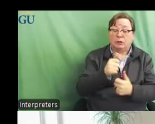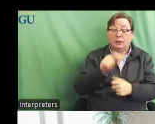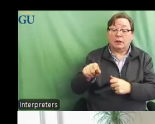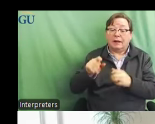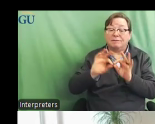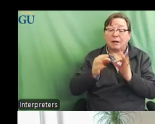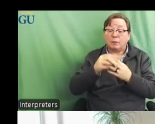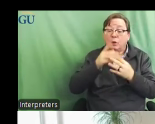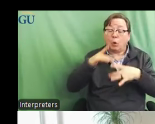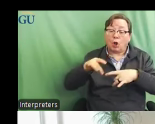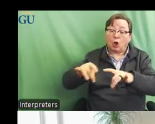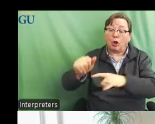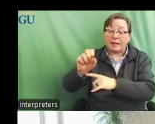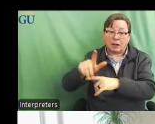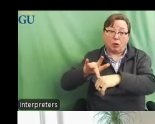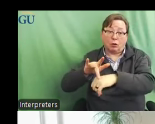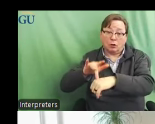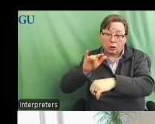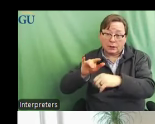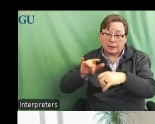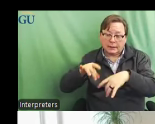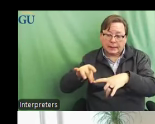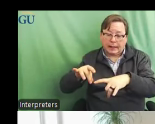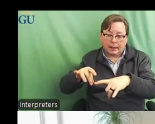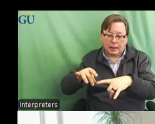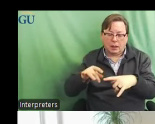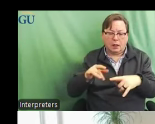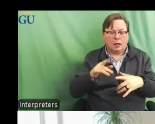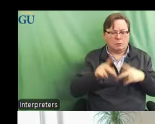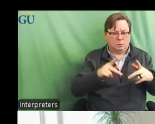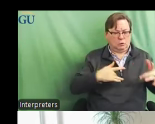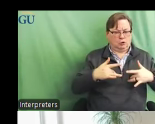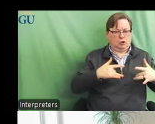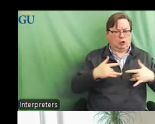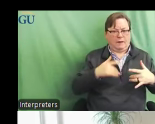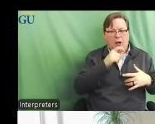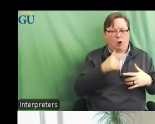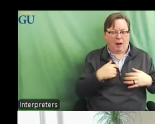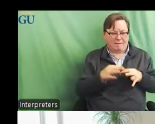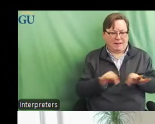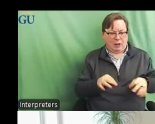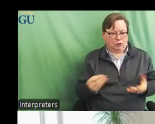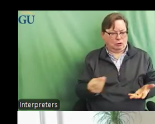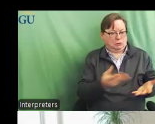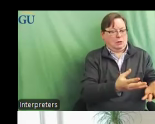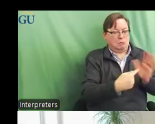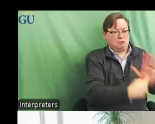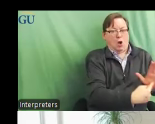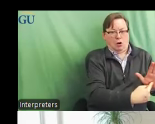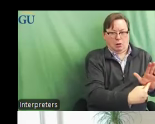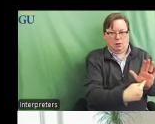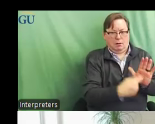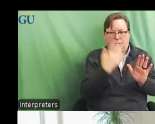there's a concern that they don't have the language to provide to their child. How can they be a language model when they're learning